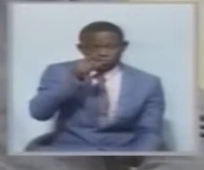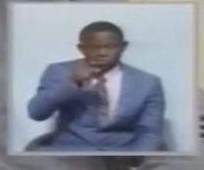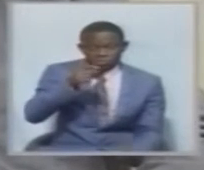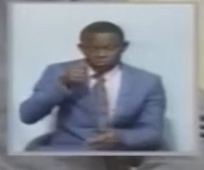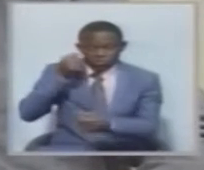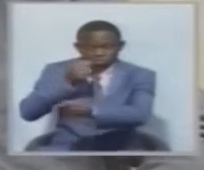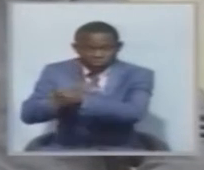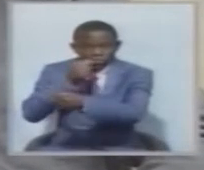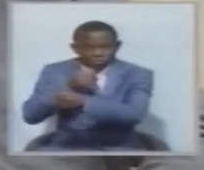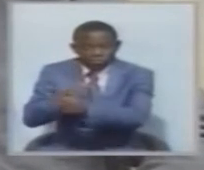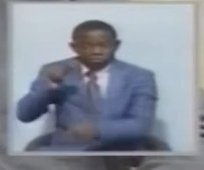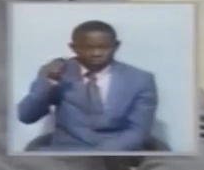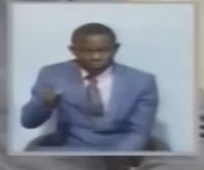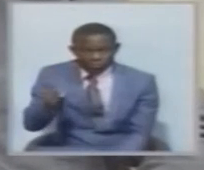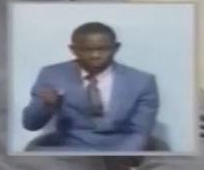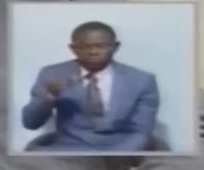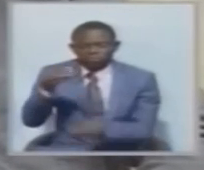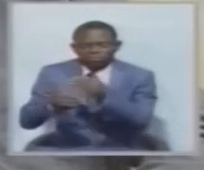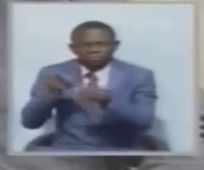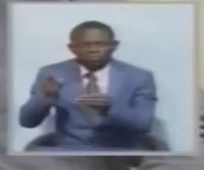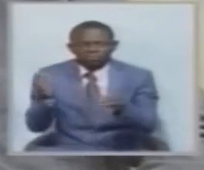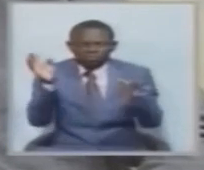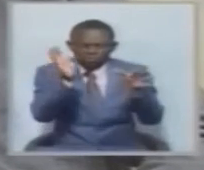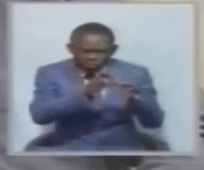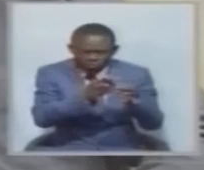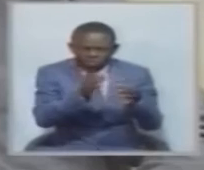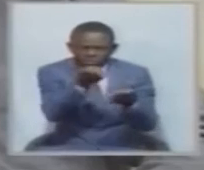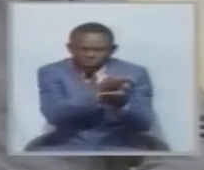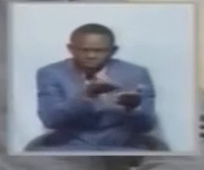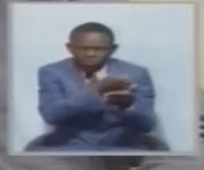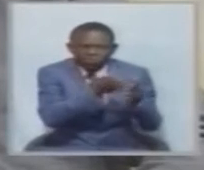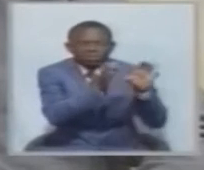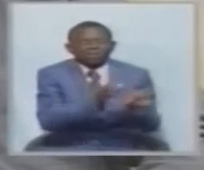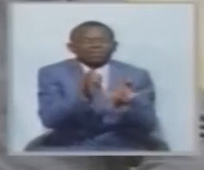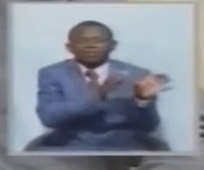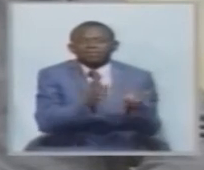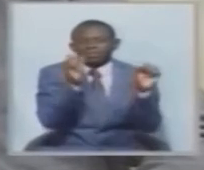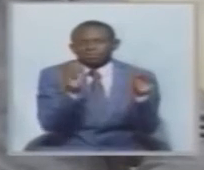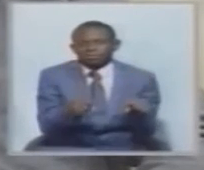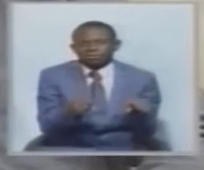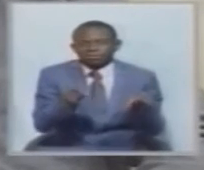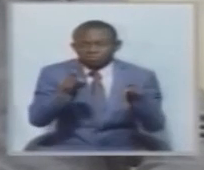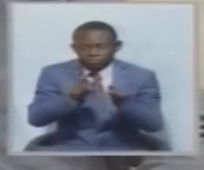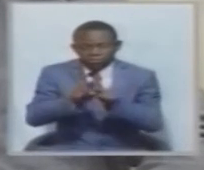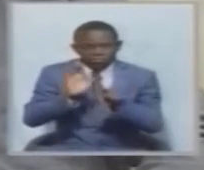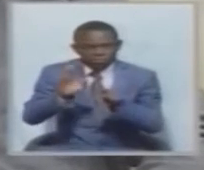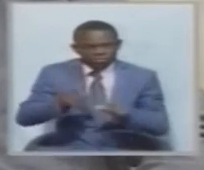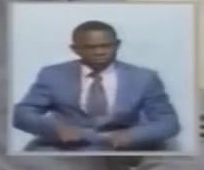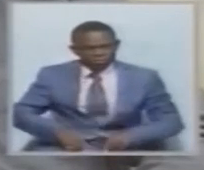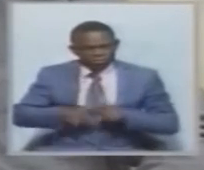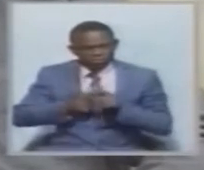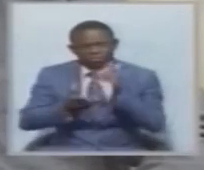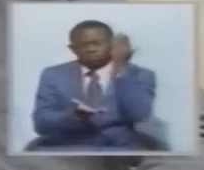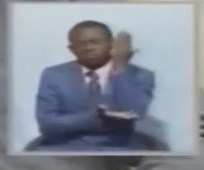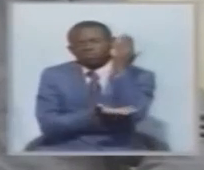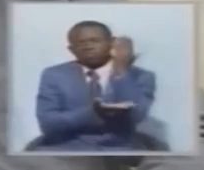an opportunity to engage in economic activities and ultimately improve their livelihoods, not only their family, but